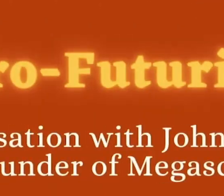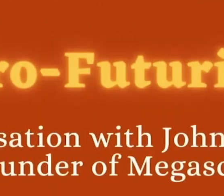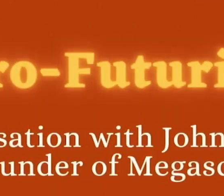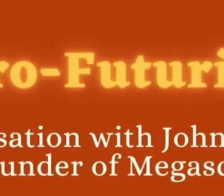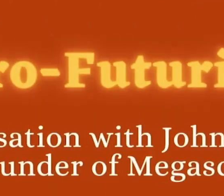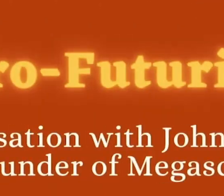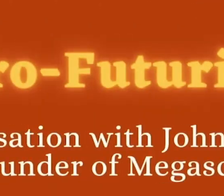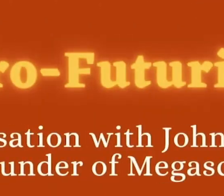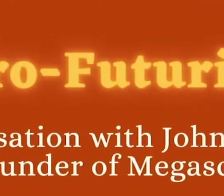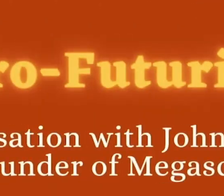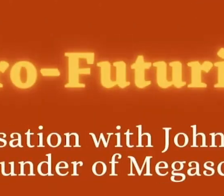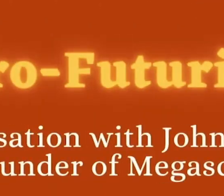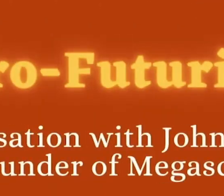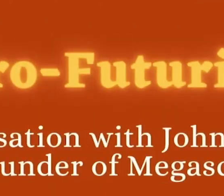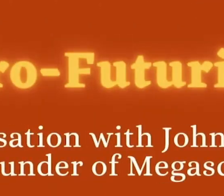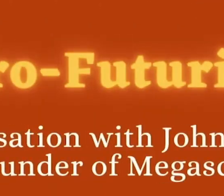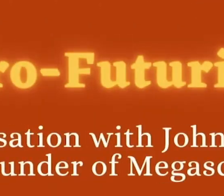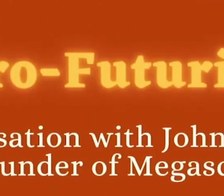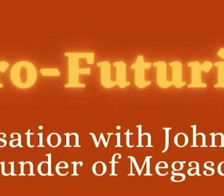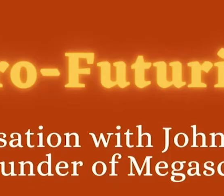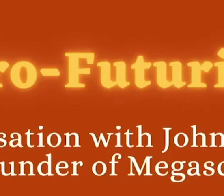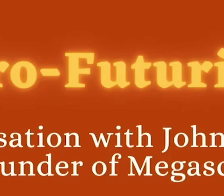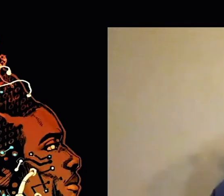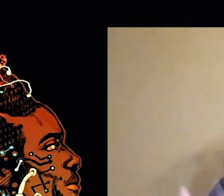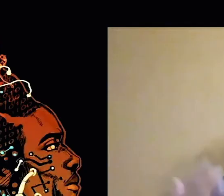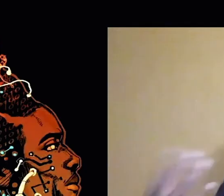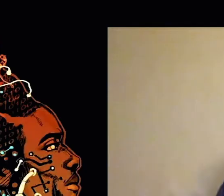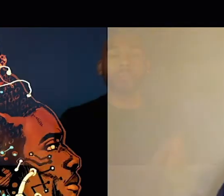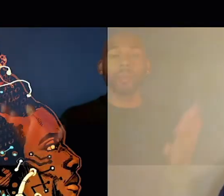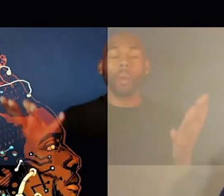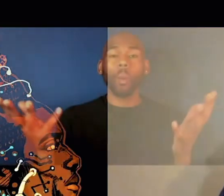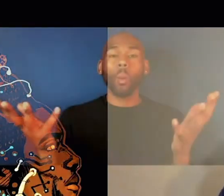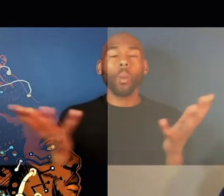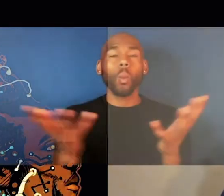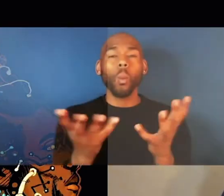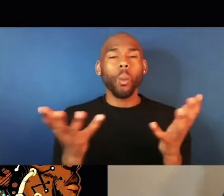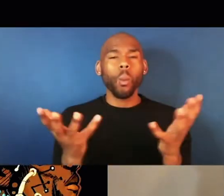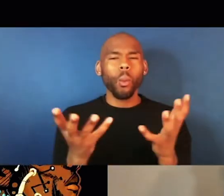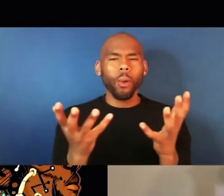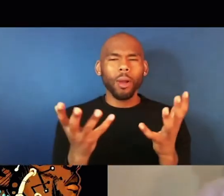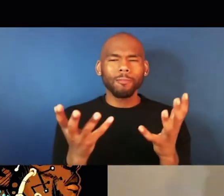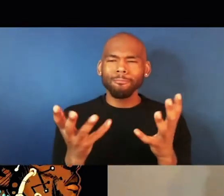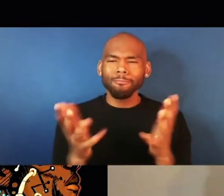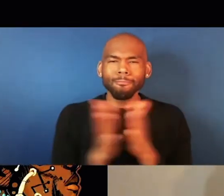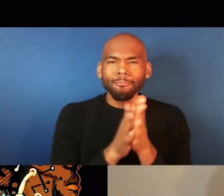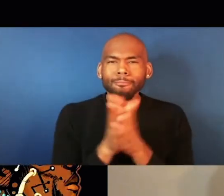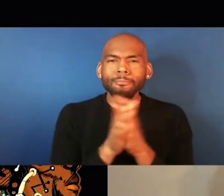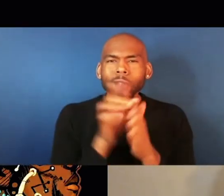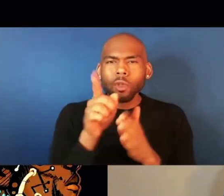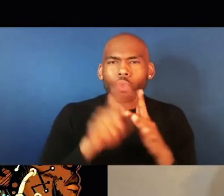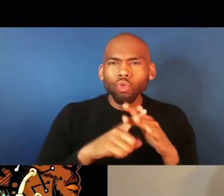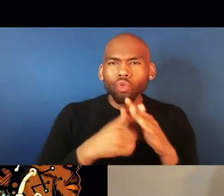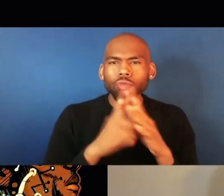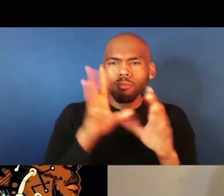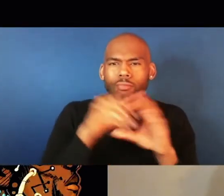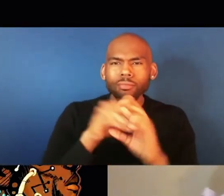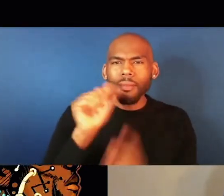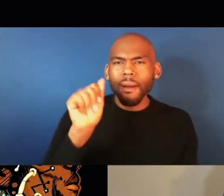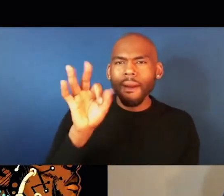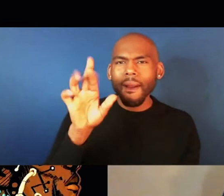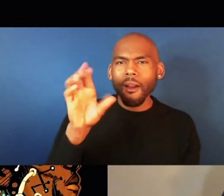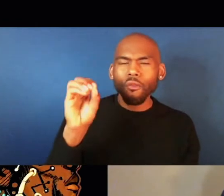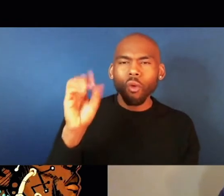in conversation with John Jennings, founder of Megascope. What encouraged you to get involved in the